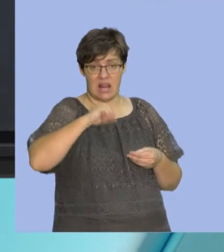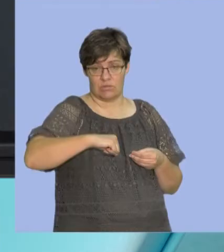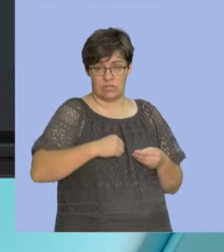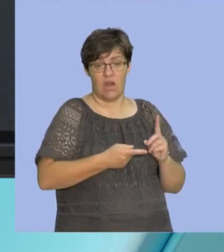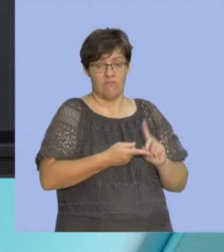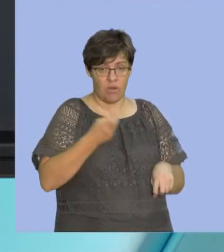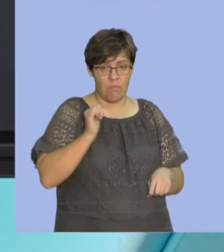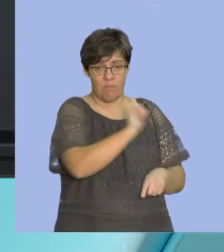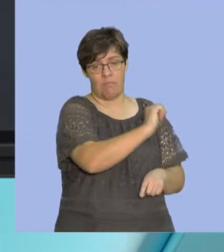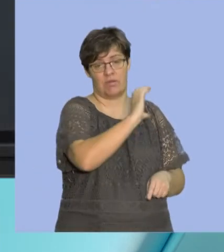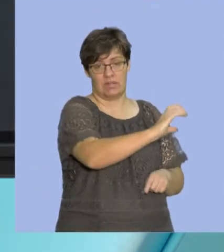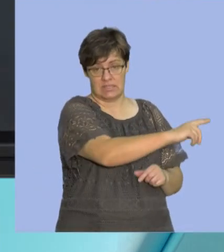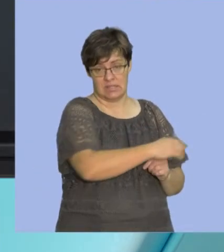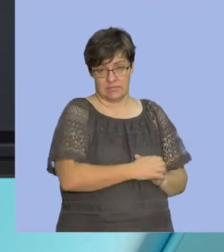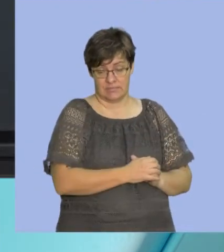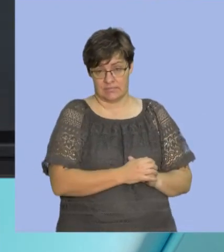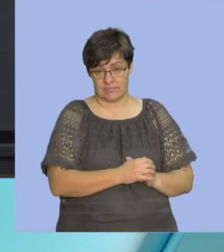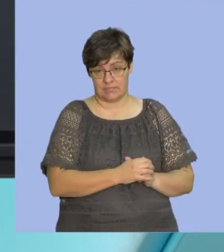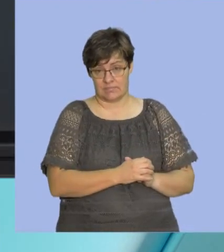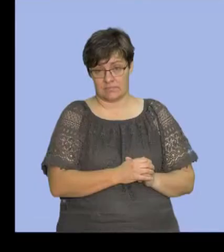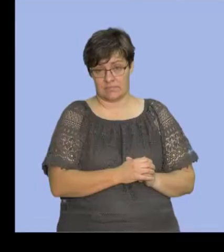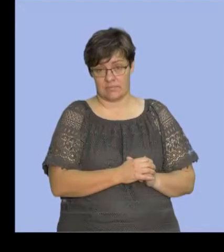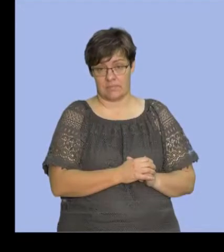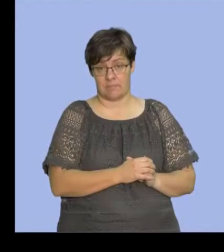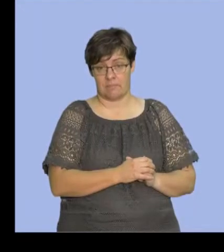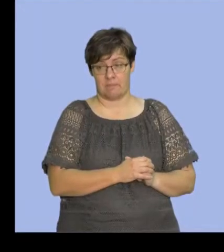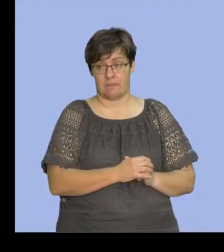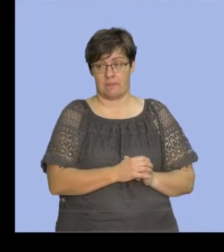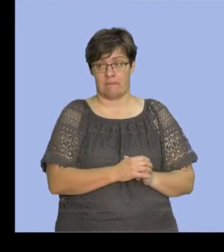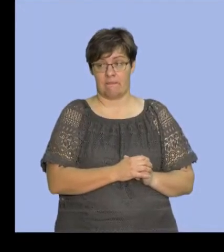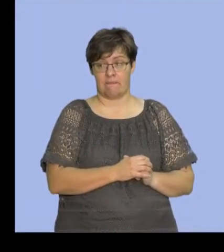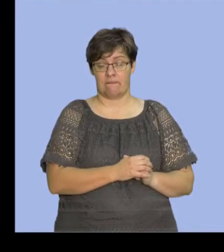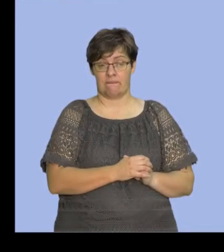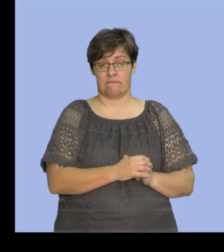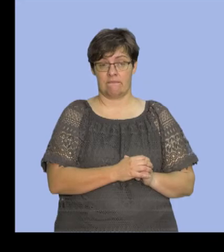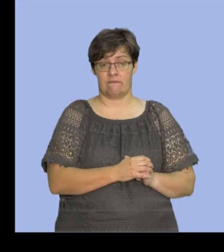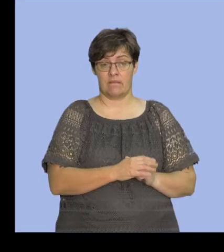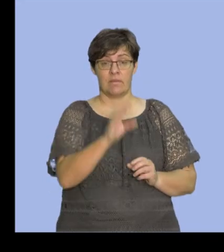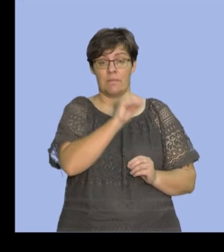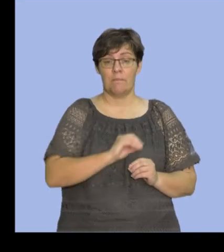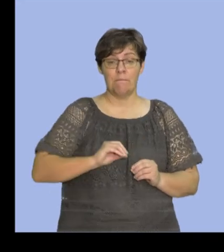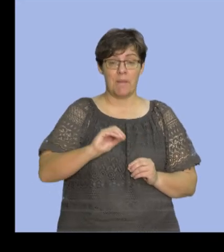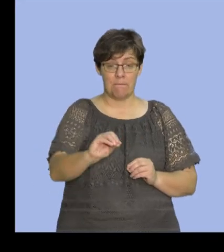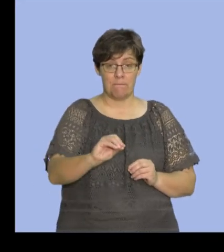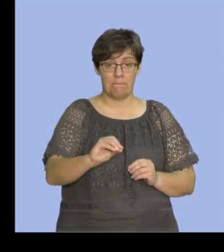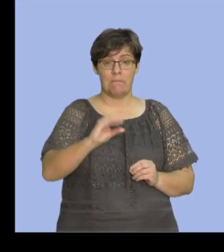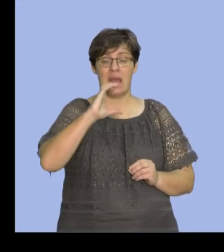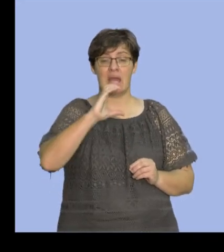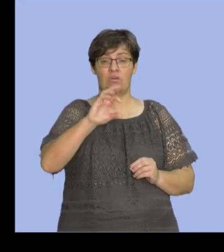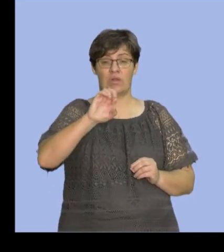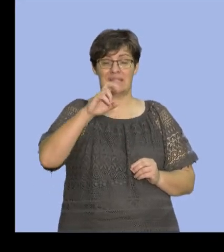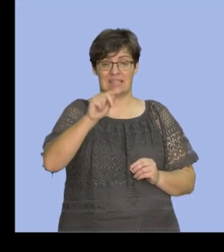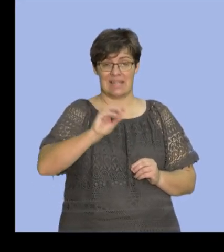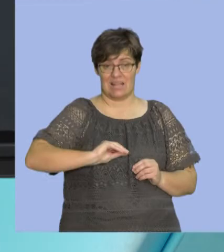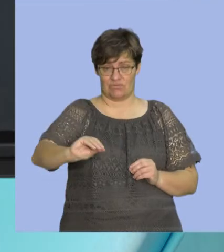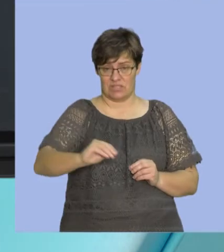from your creditor, okay? And it was posted as a credit entry. In